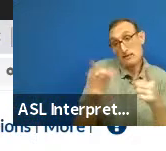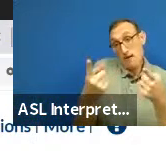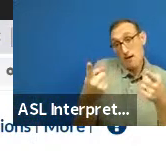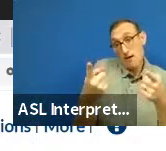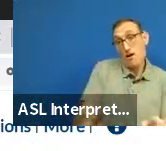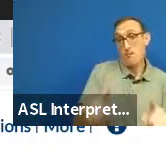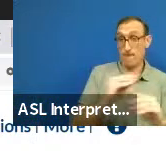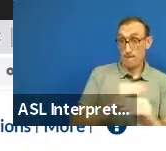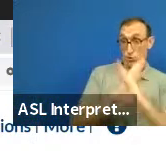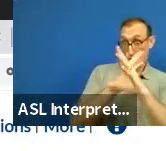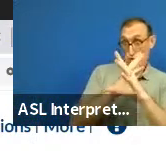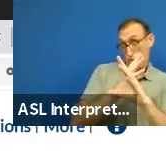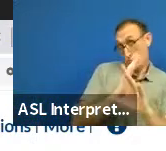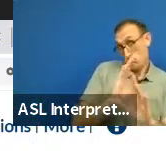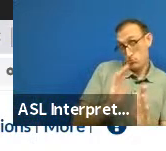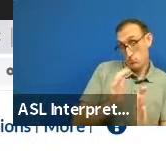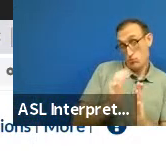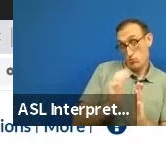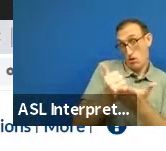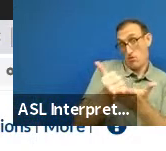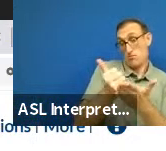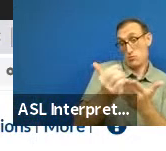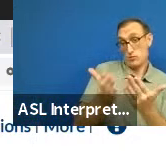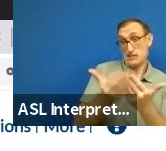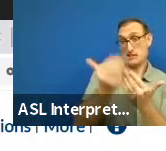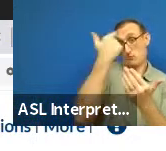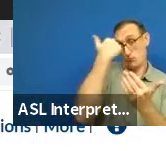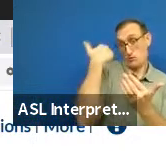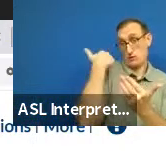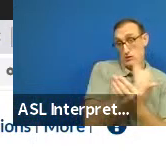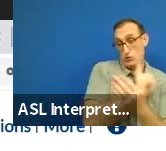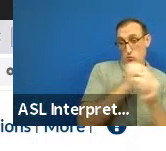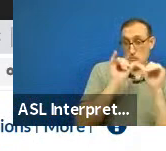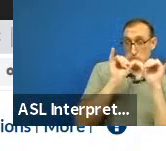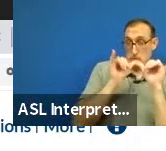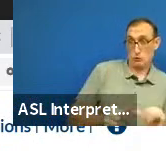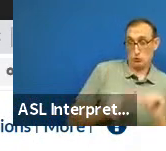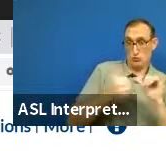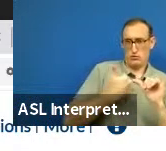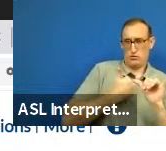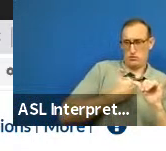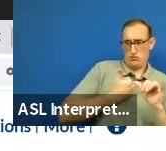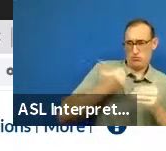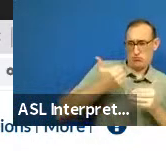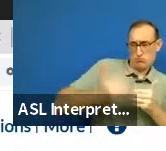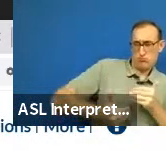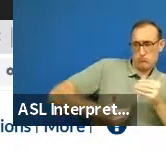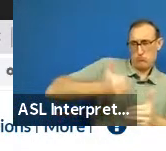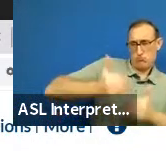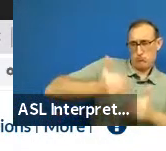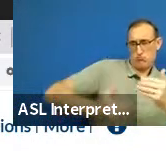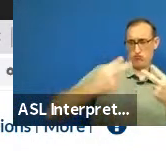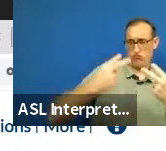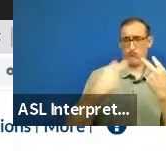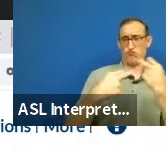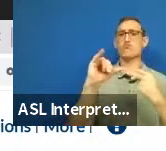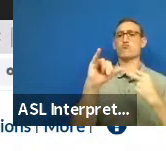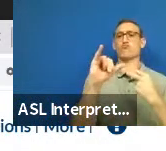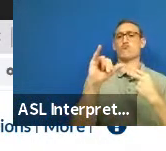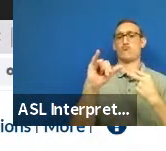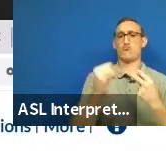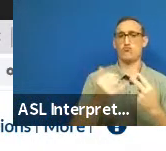to start measuring our own perception of how we're doing, because that's a continuation of the self-assessment in